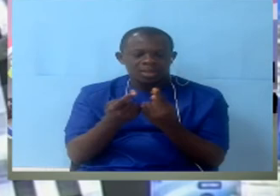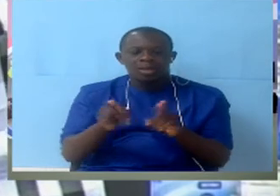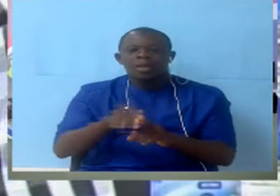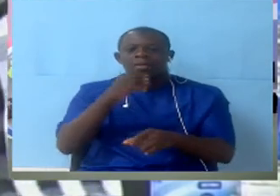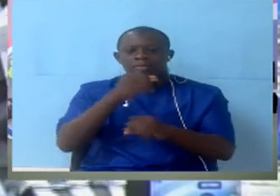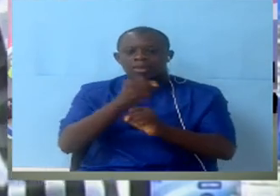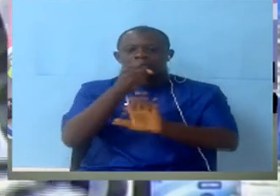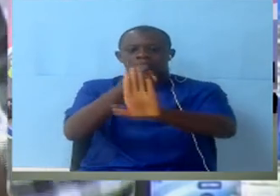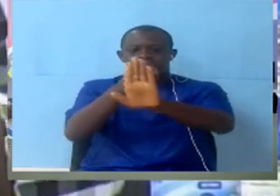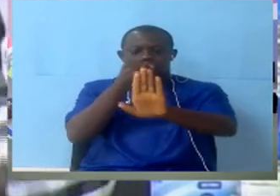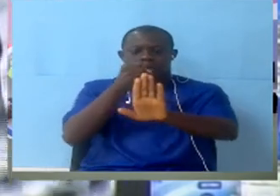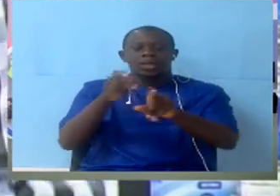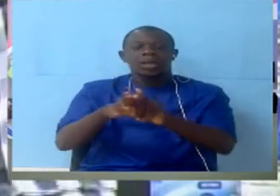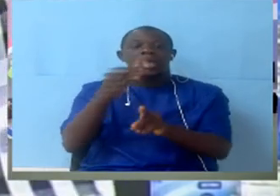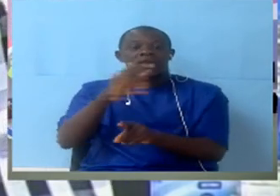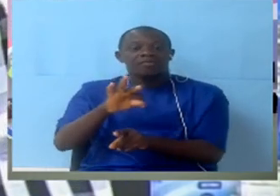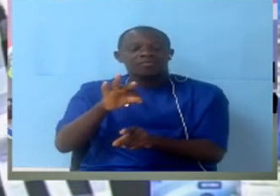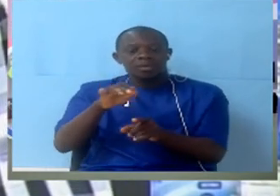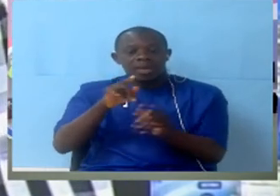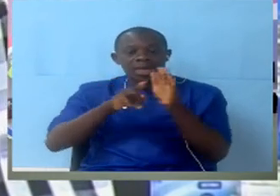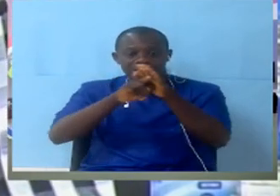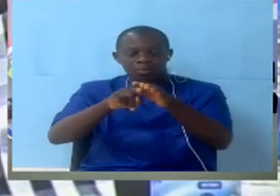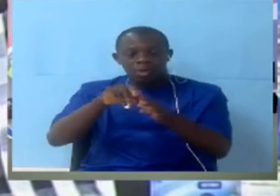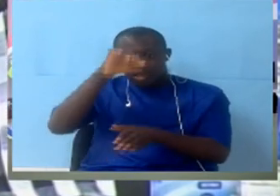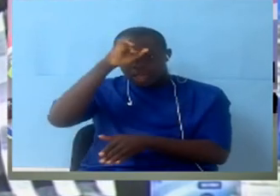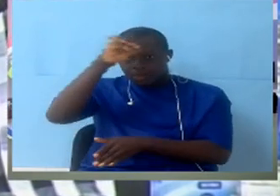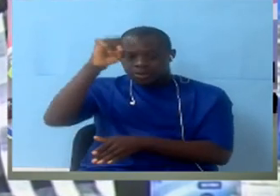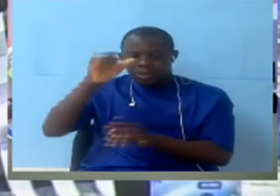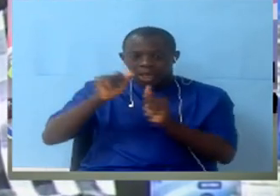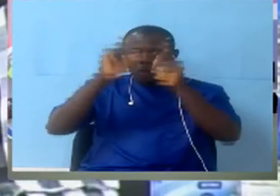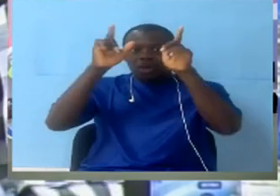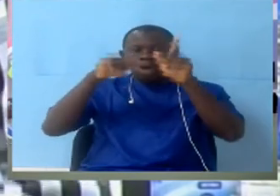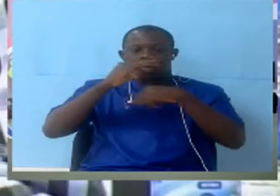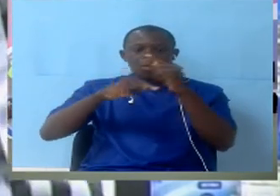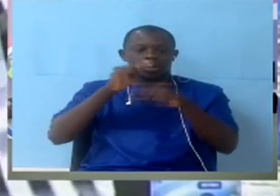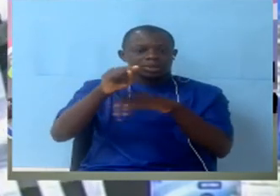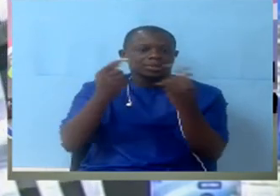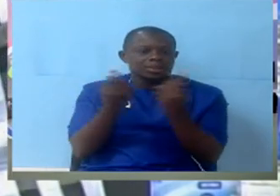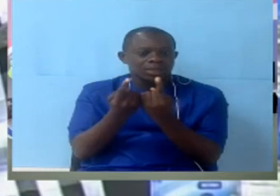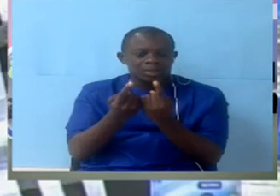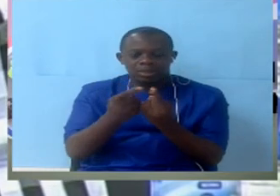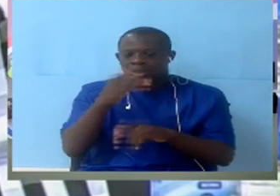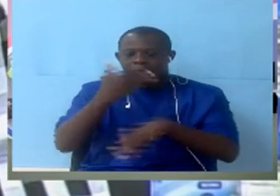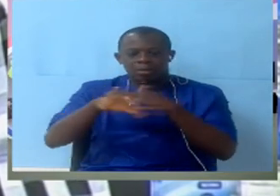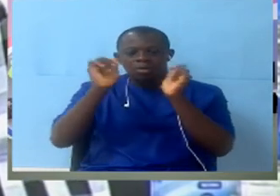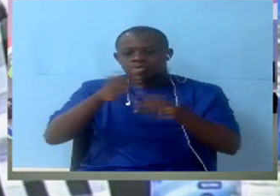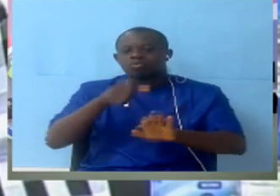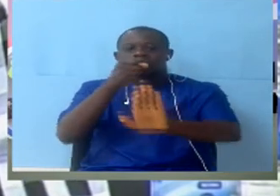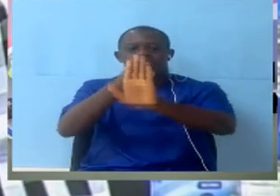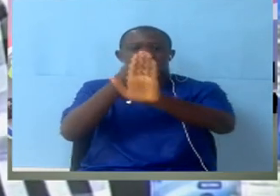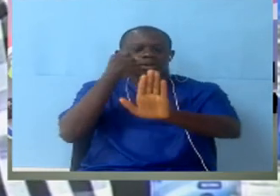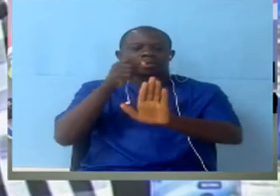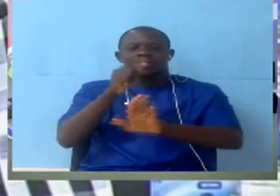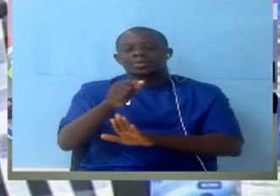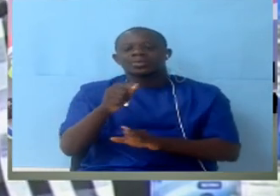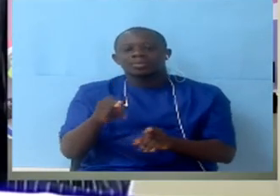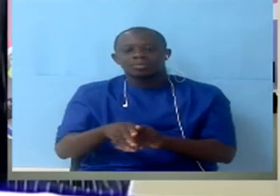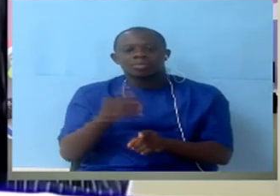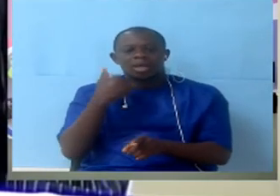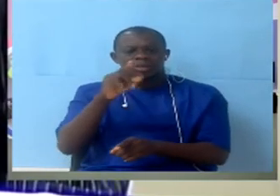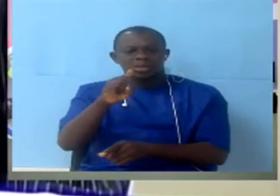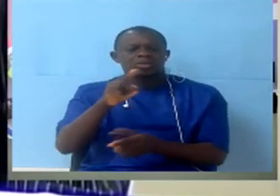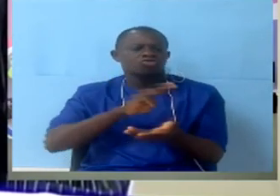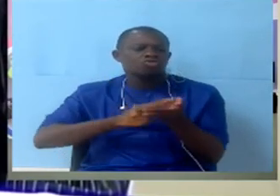is covered. But if the president is aware of it, they can't cover that.